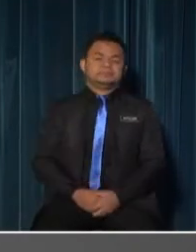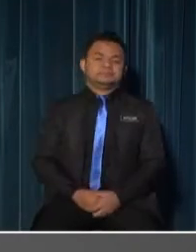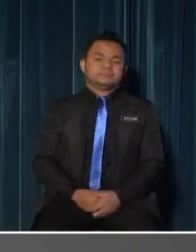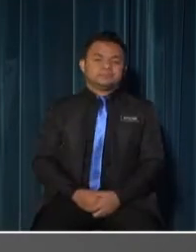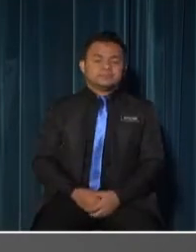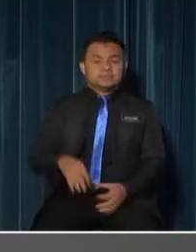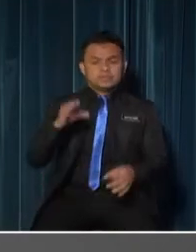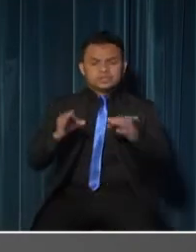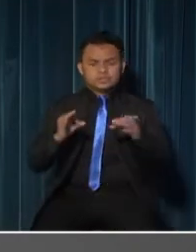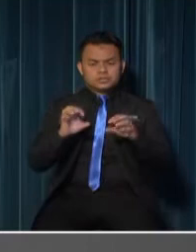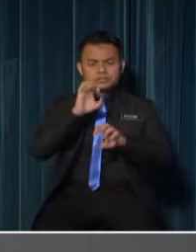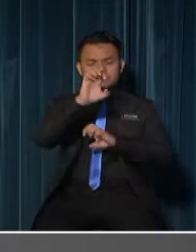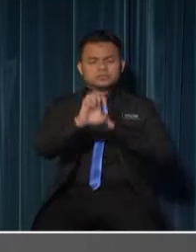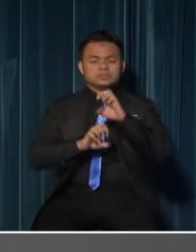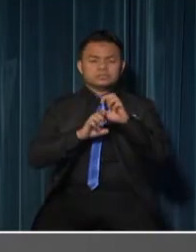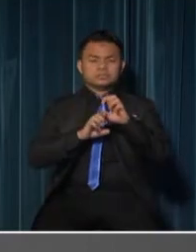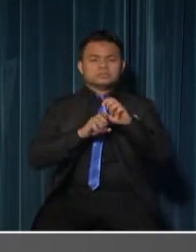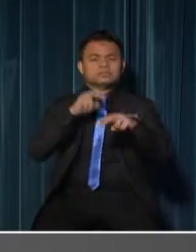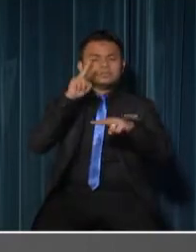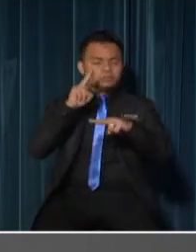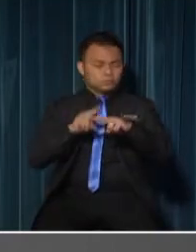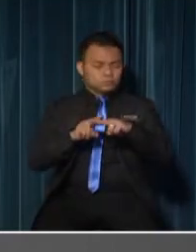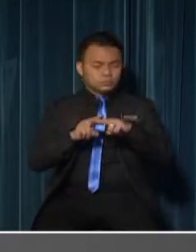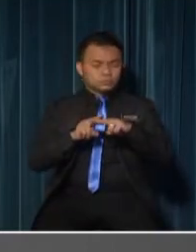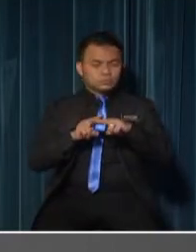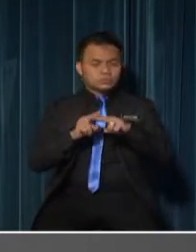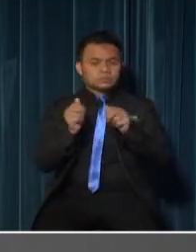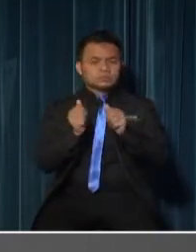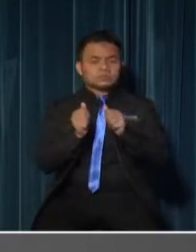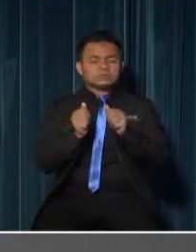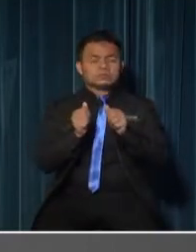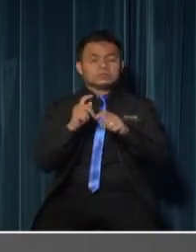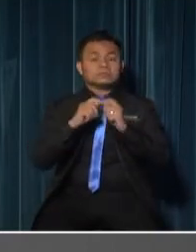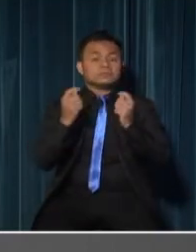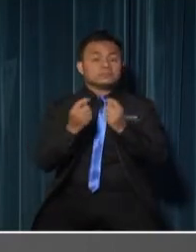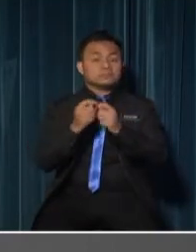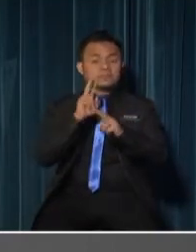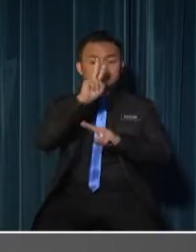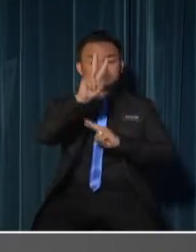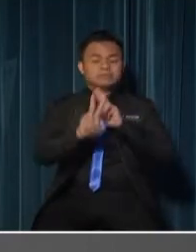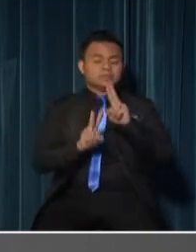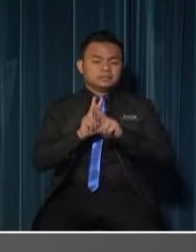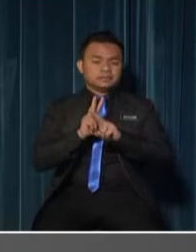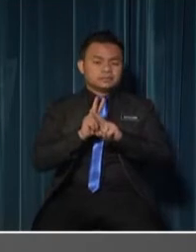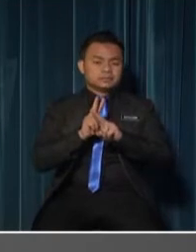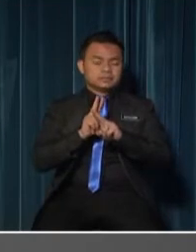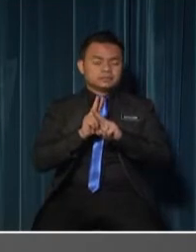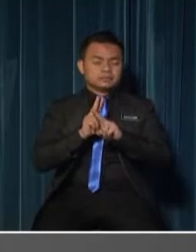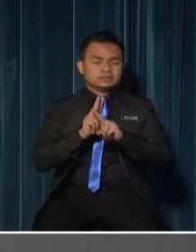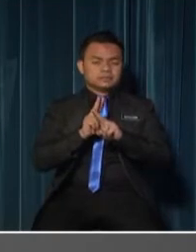If the Earth was located where Uranus is, would it be suitable for